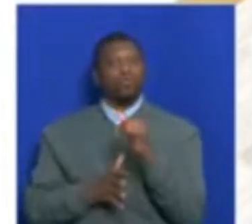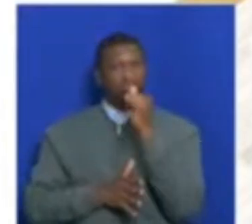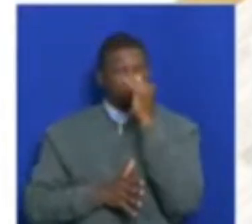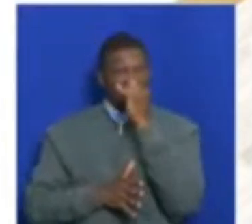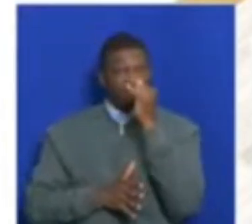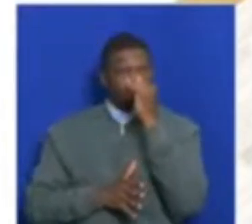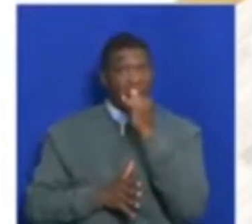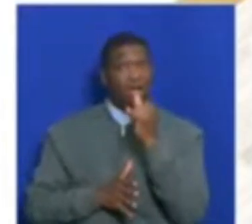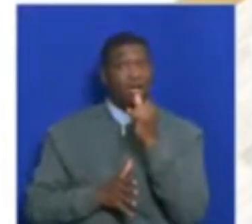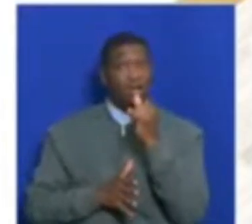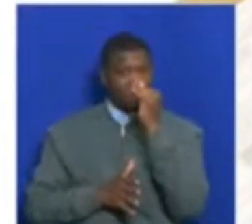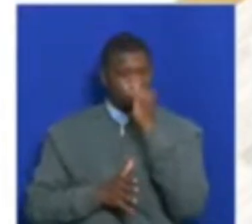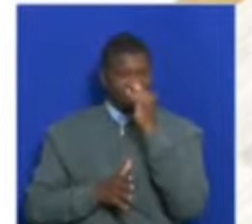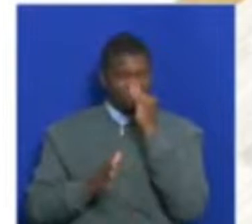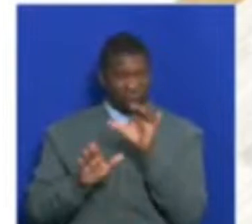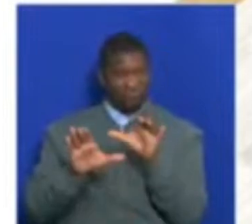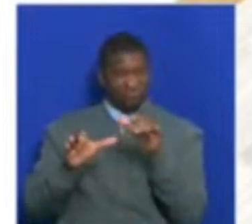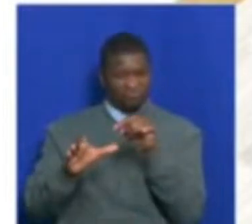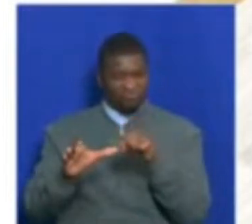truck gang.